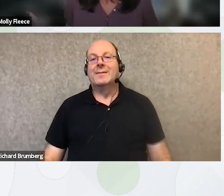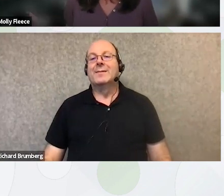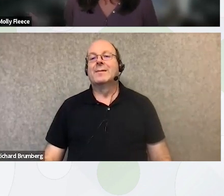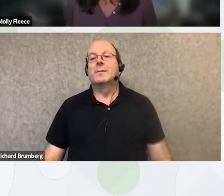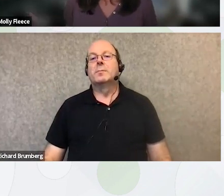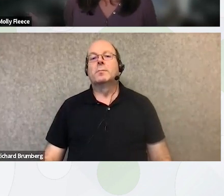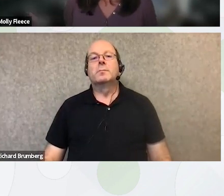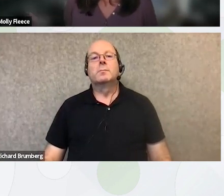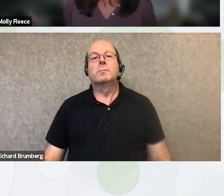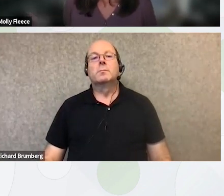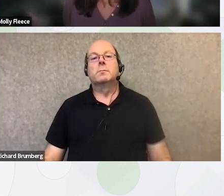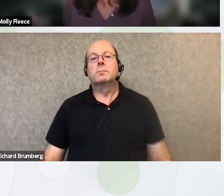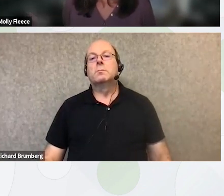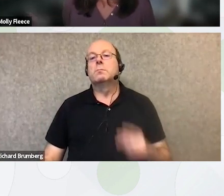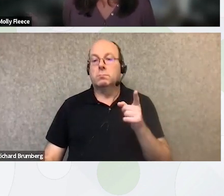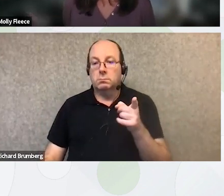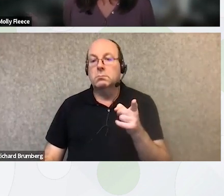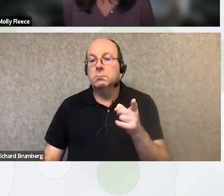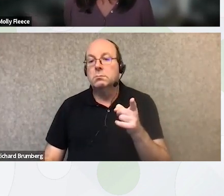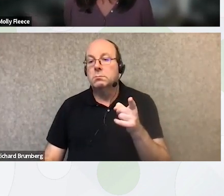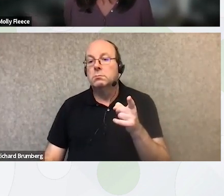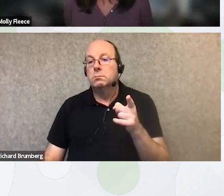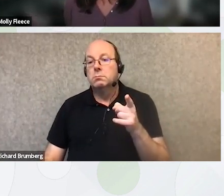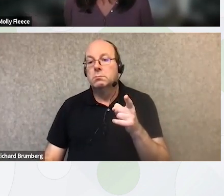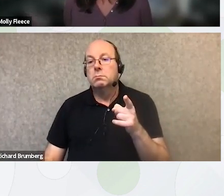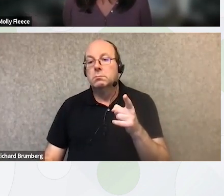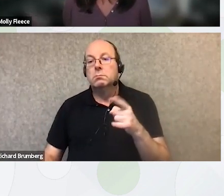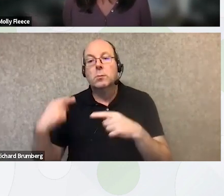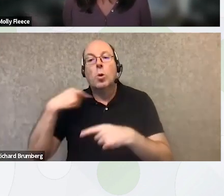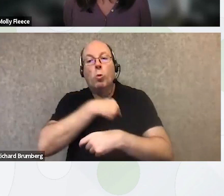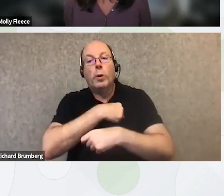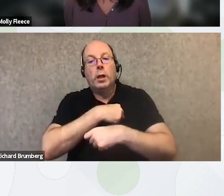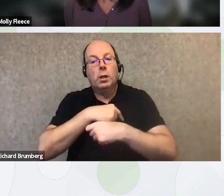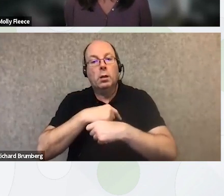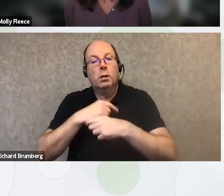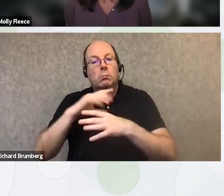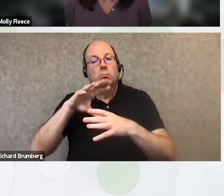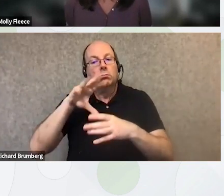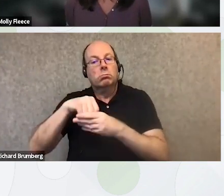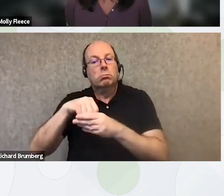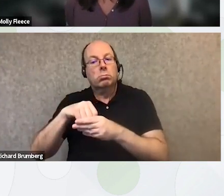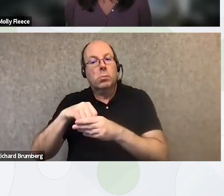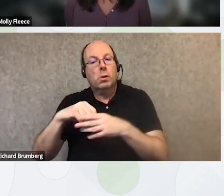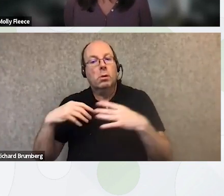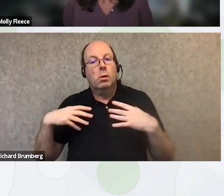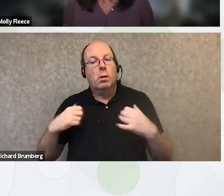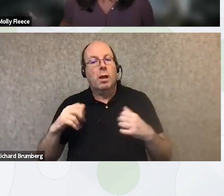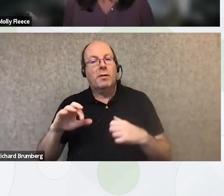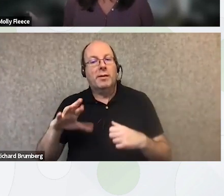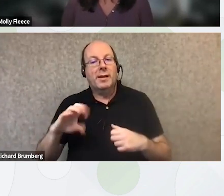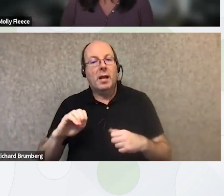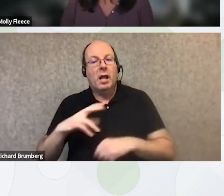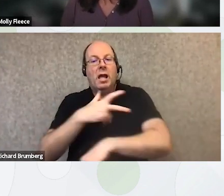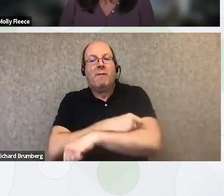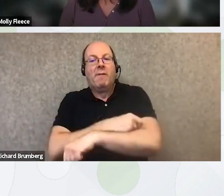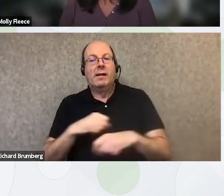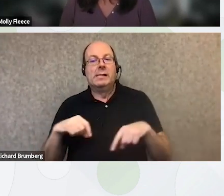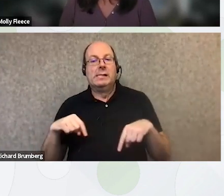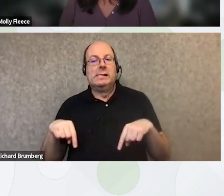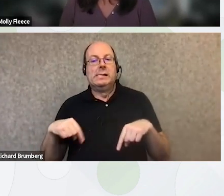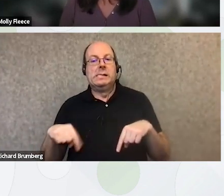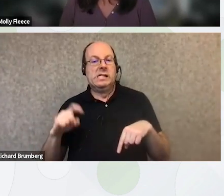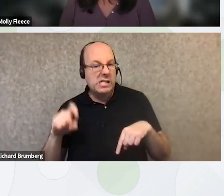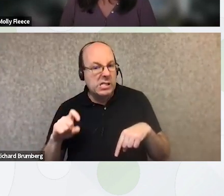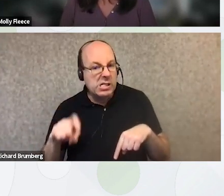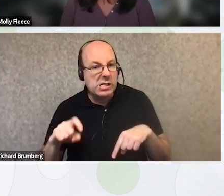And this is also really important for us to talk as healthcare workers because of vaccine hesitancy. And so this is a survey